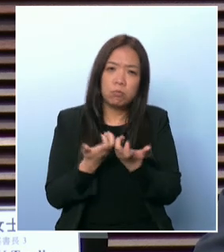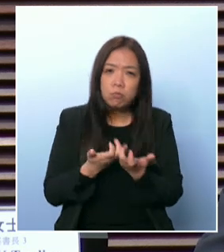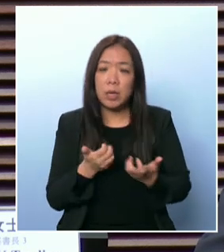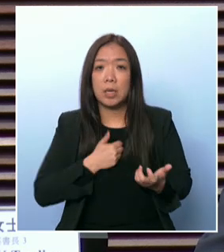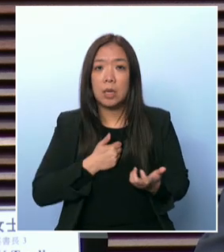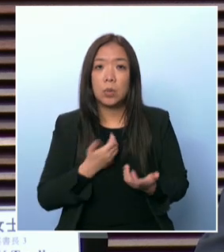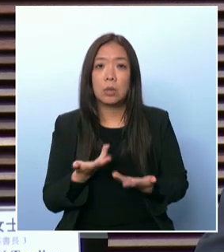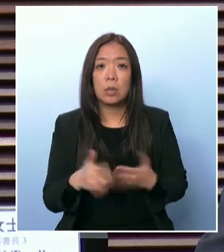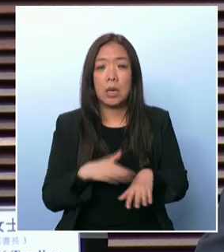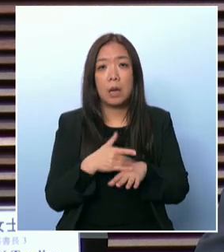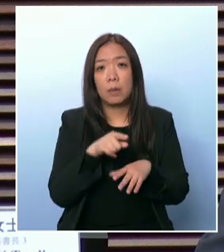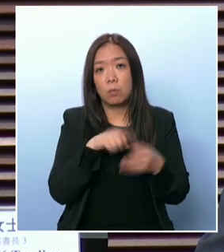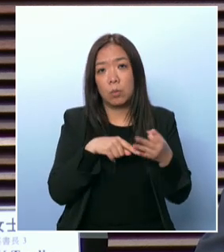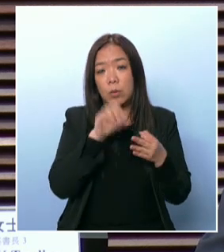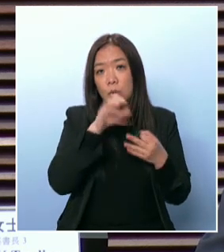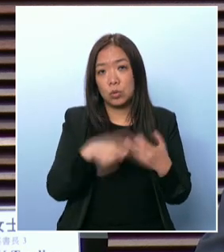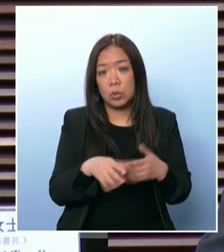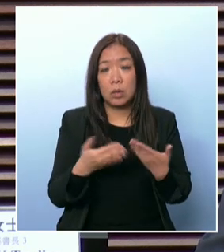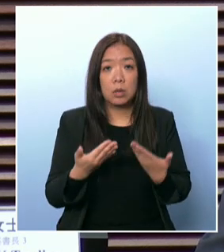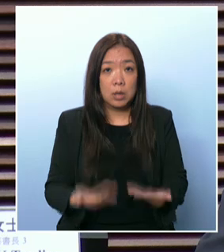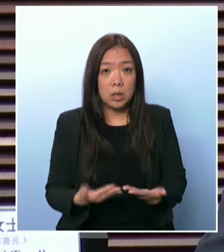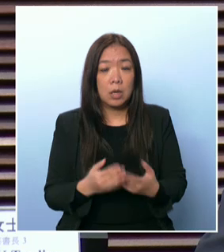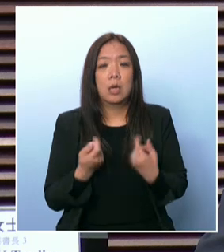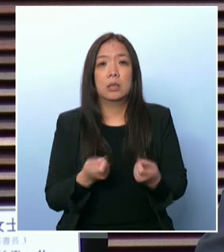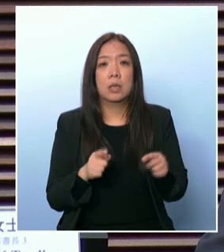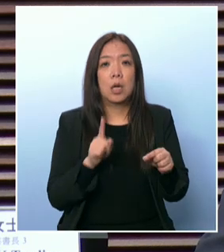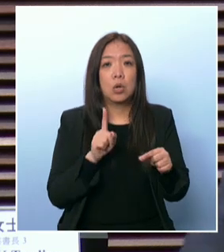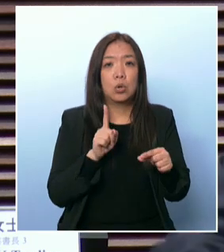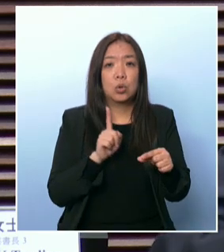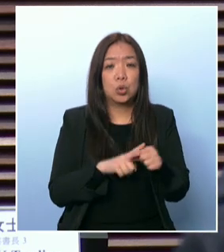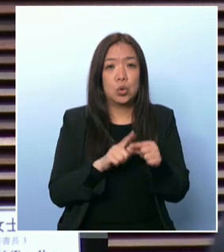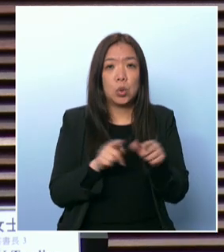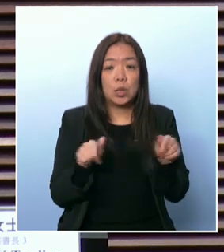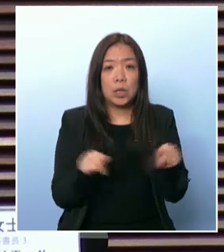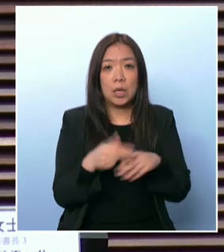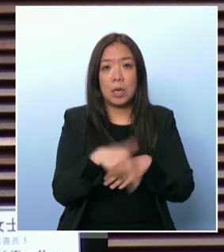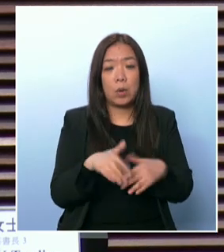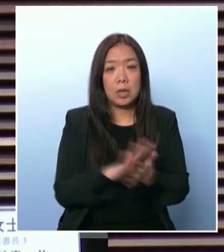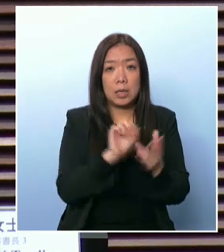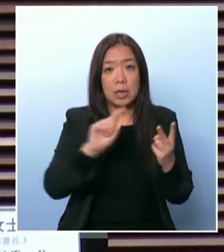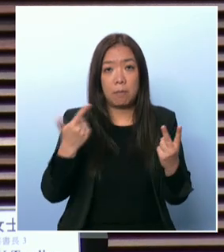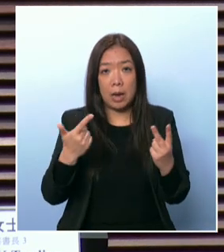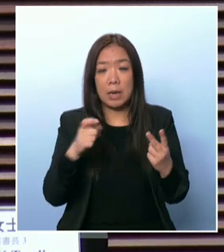students, in other words, senior students, would require the facility.